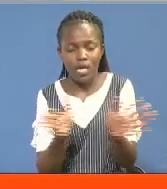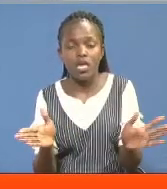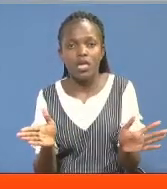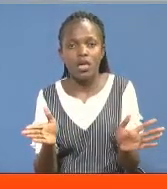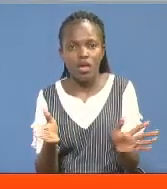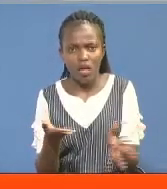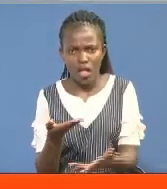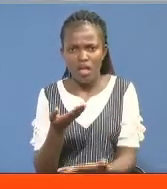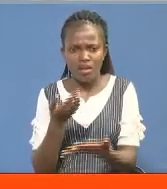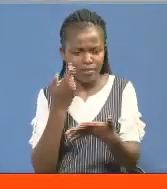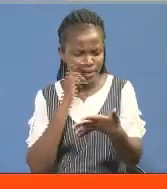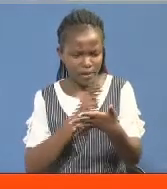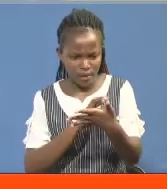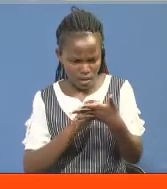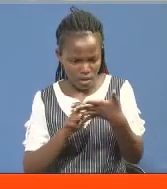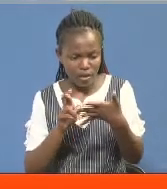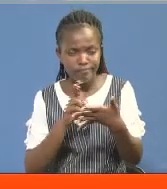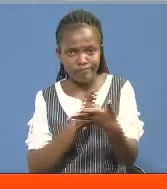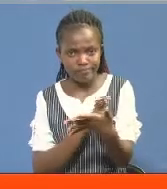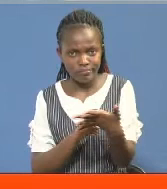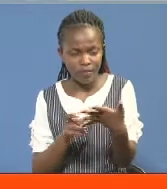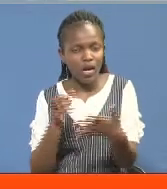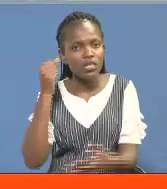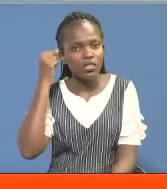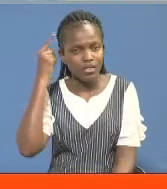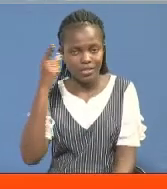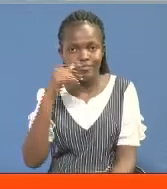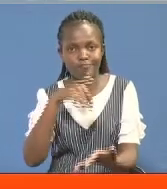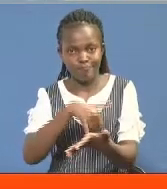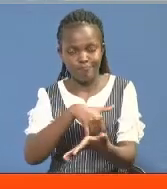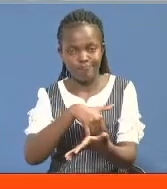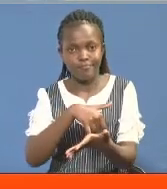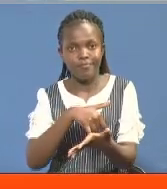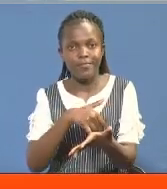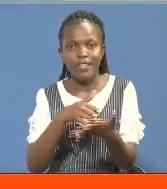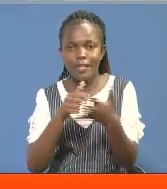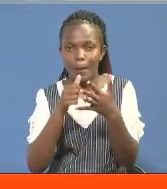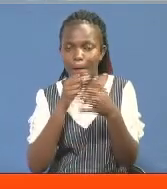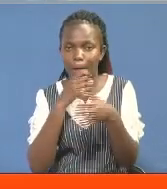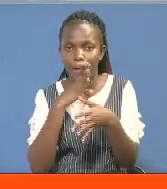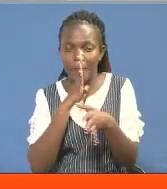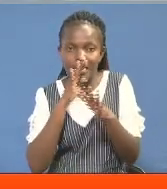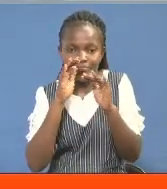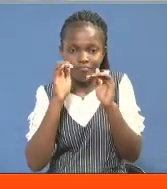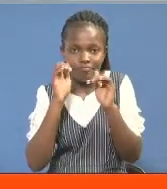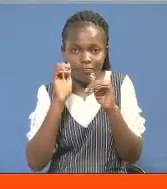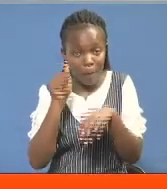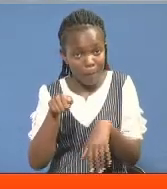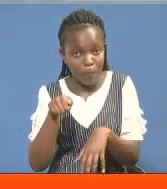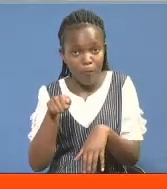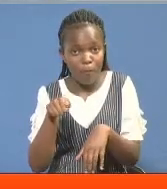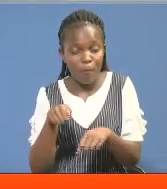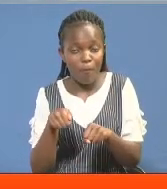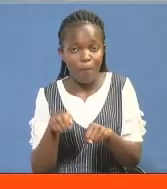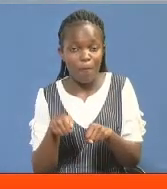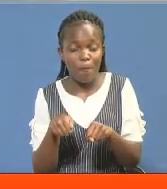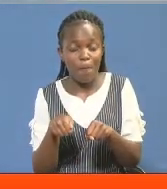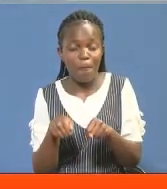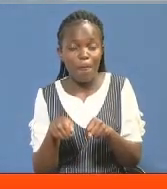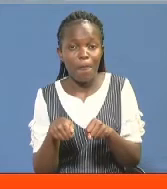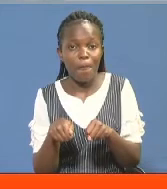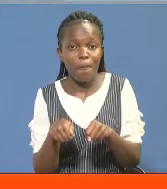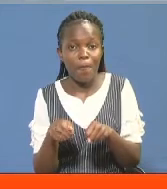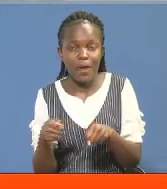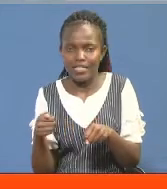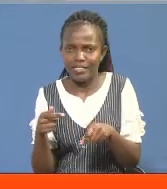through, to study, to internalize, to understand it, and be able to make an informed decision on it? Remember, when we